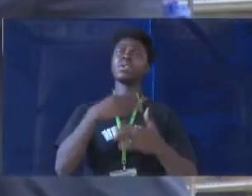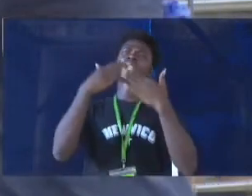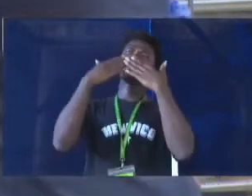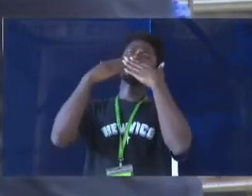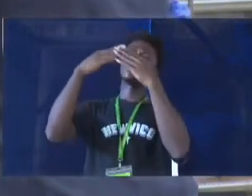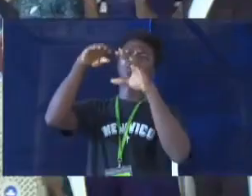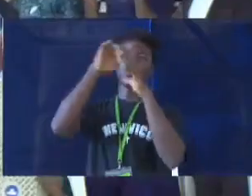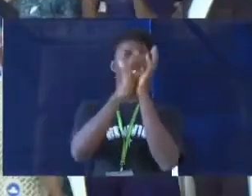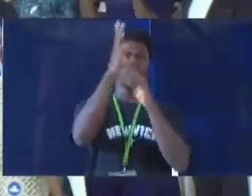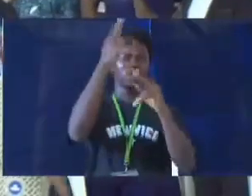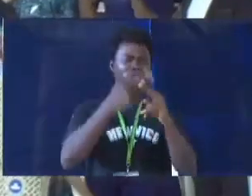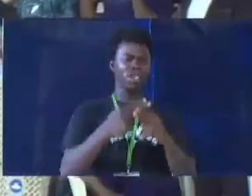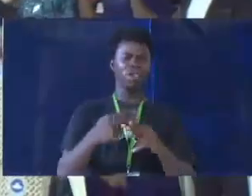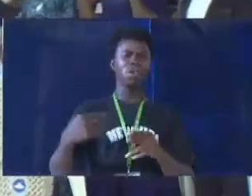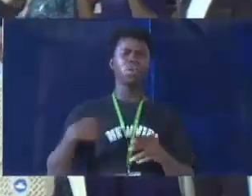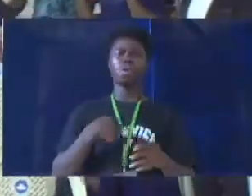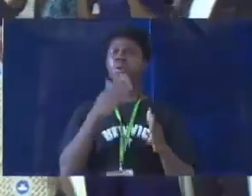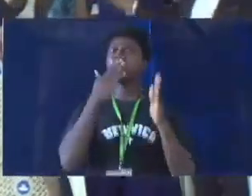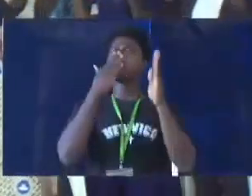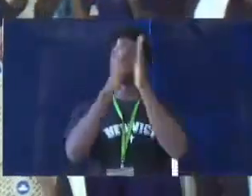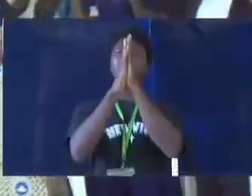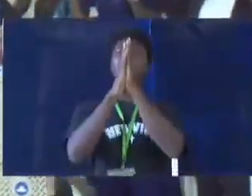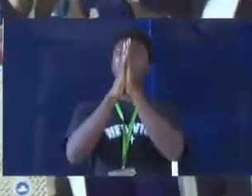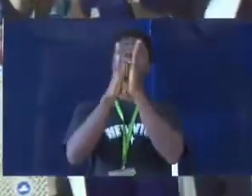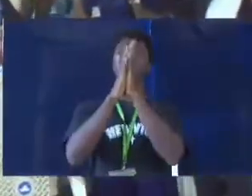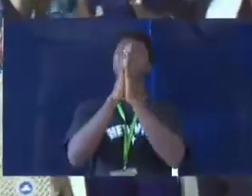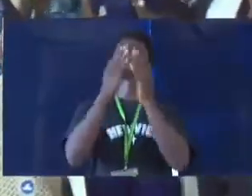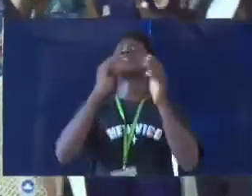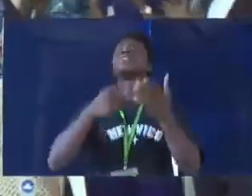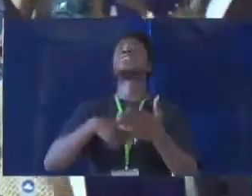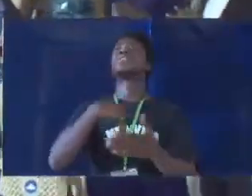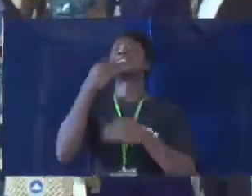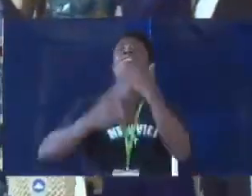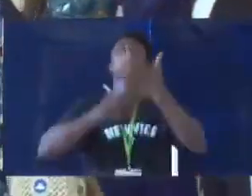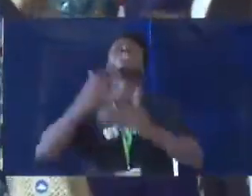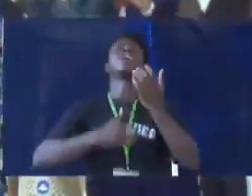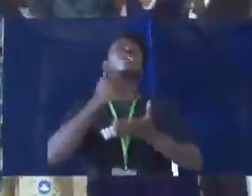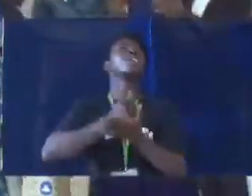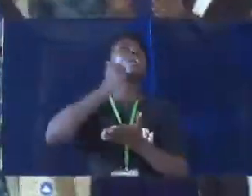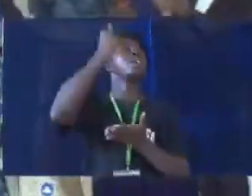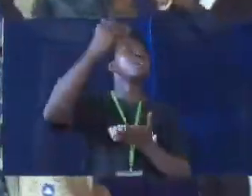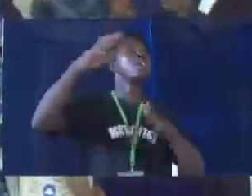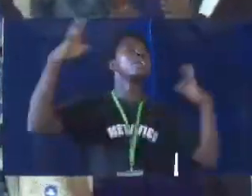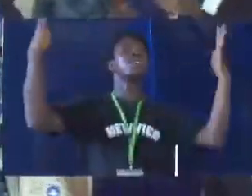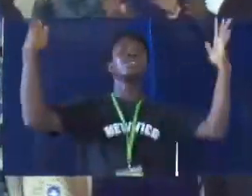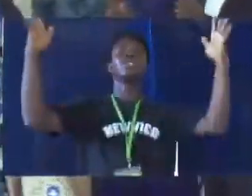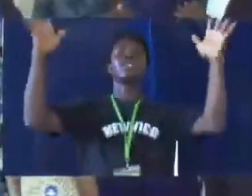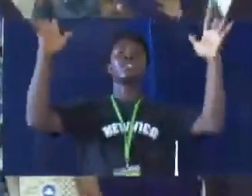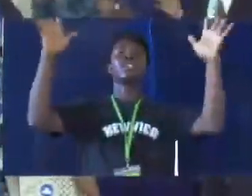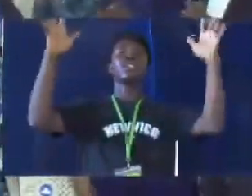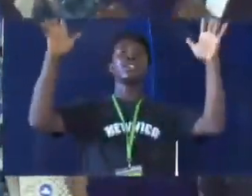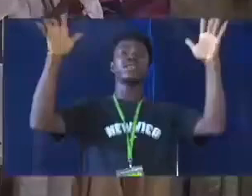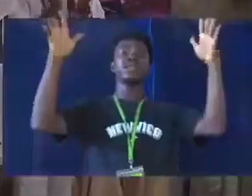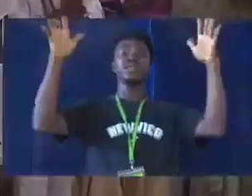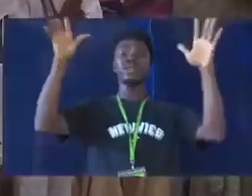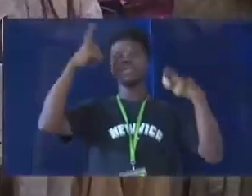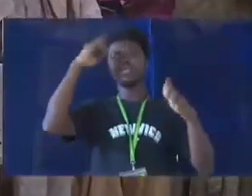name we pray, and everyone says aloud, amen. Amen. Put your hands together for Jesus. Hallelujah.